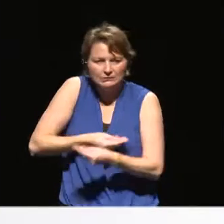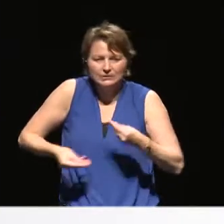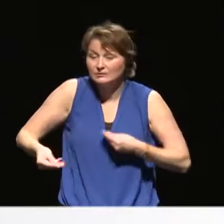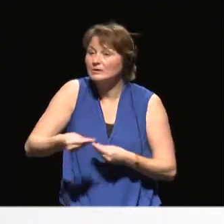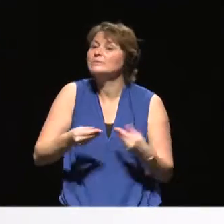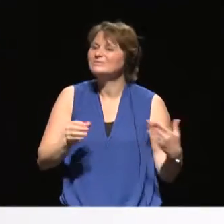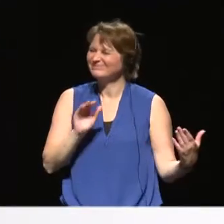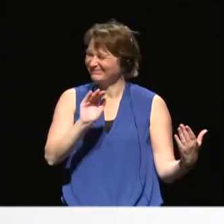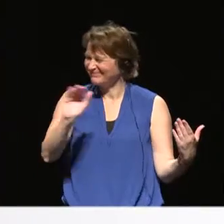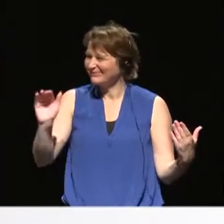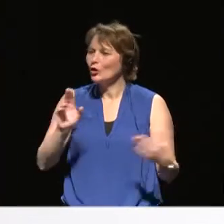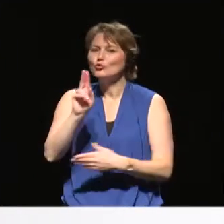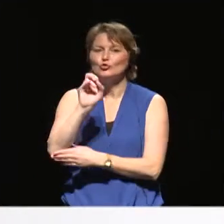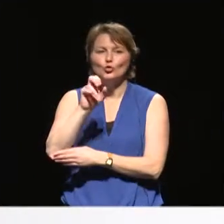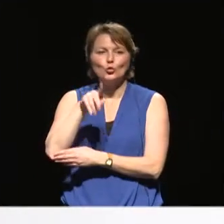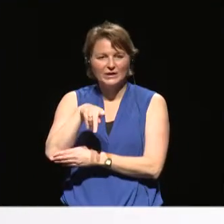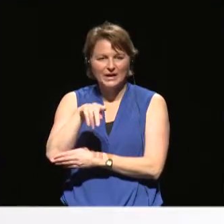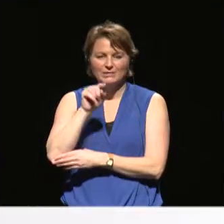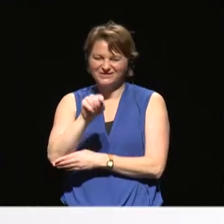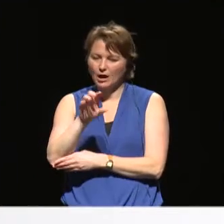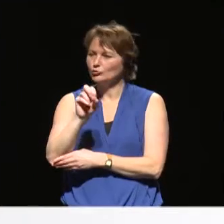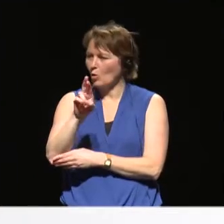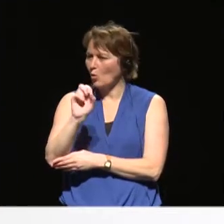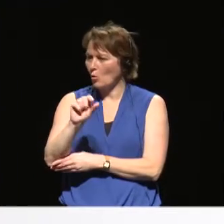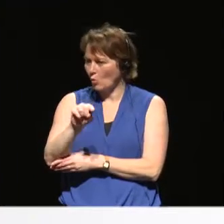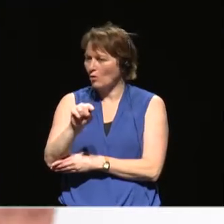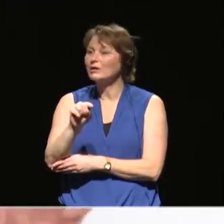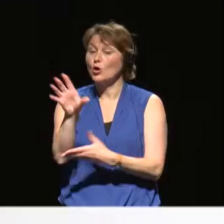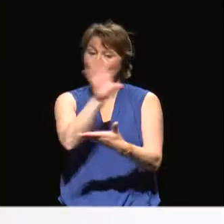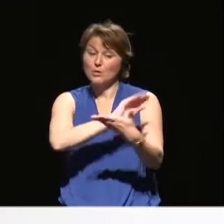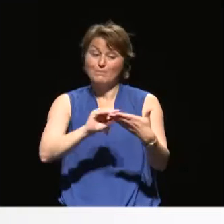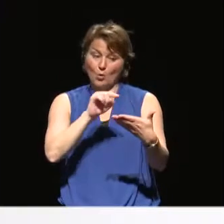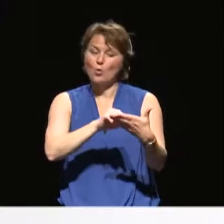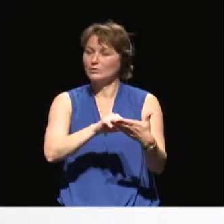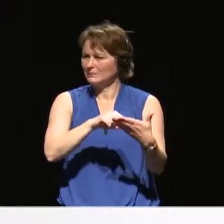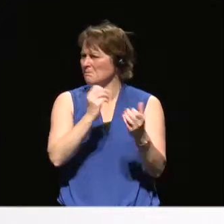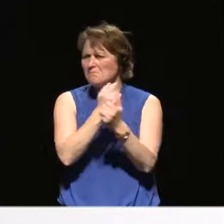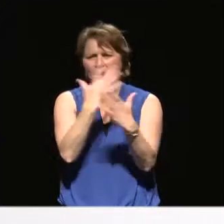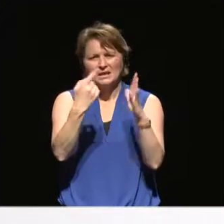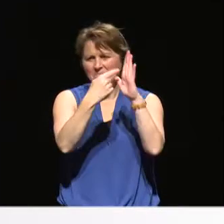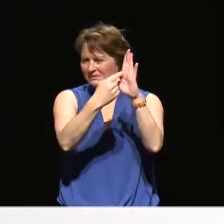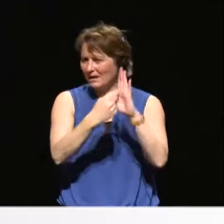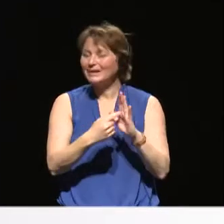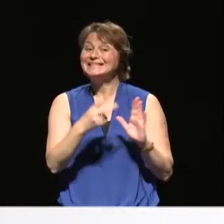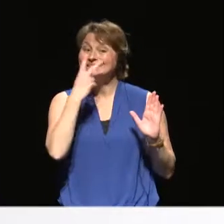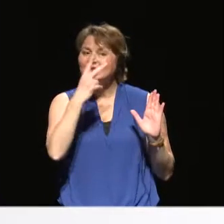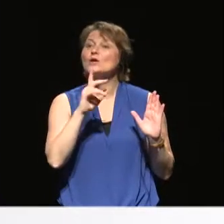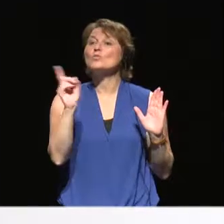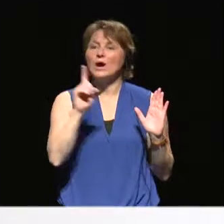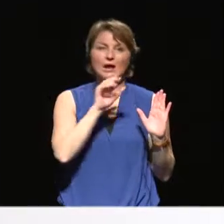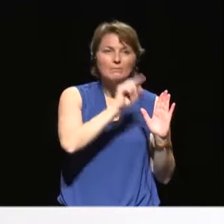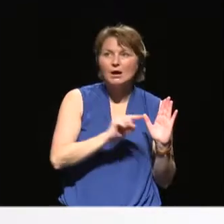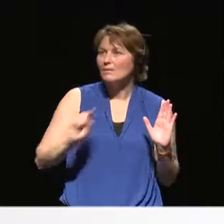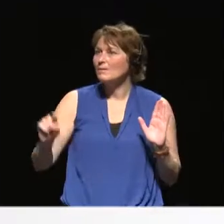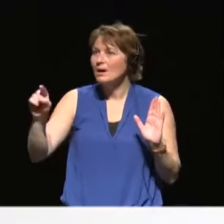on unep.org, you can find this report, gives you many of the illustrations and tracks these movements. But also it demonstrates that, for instance, something